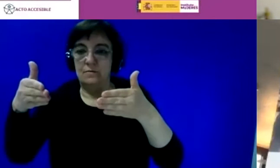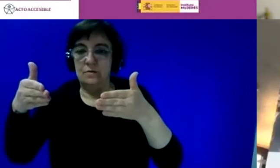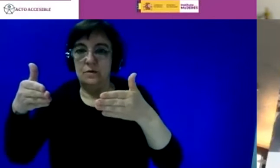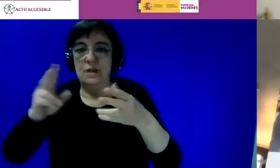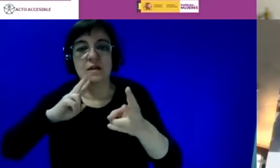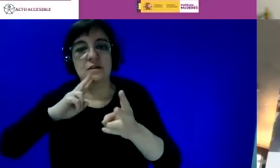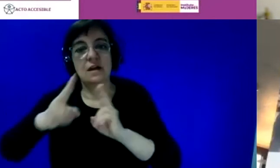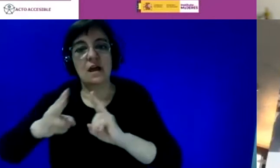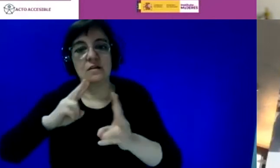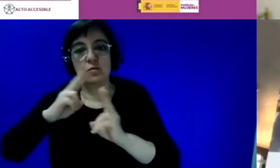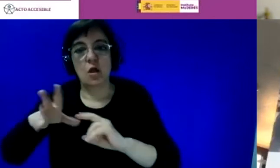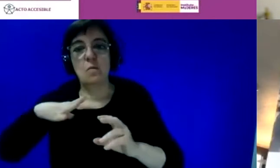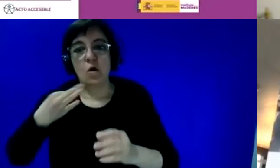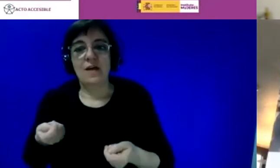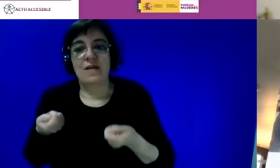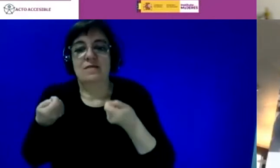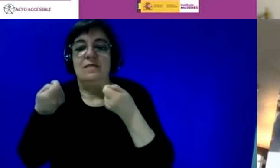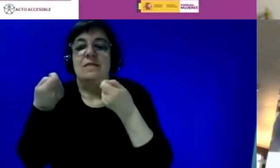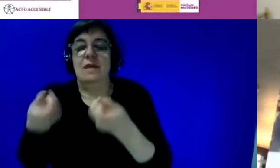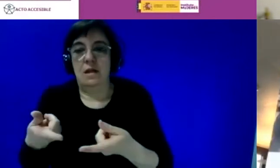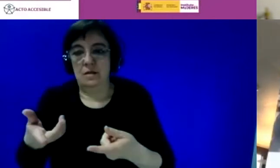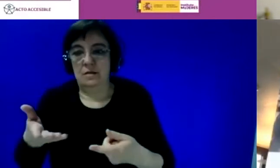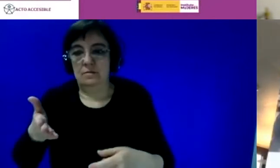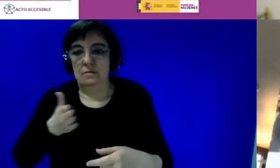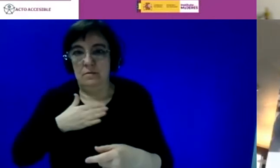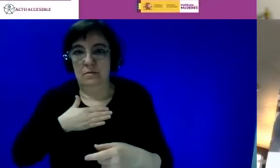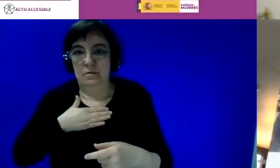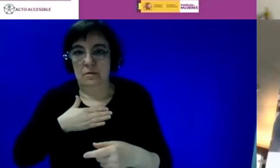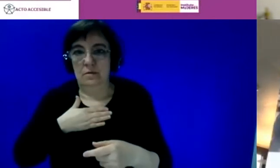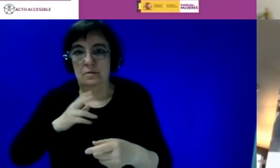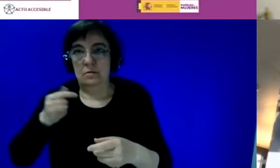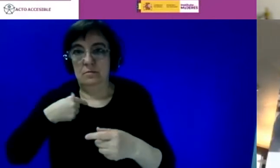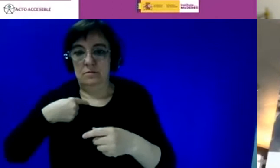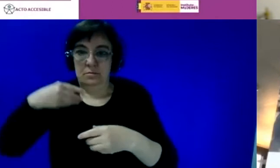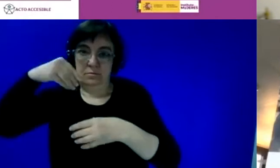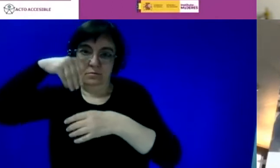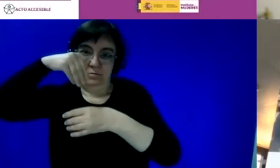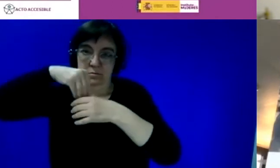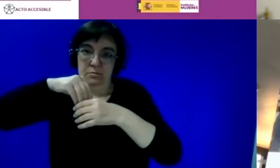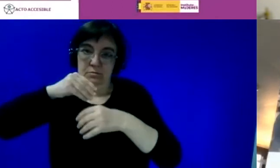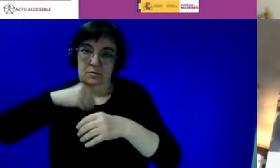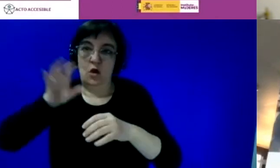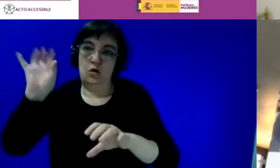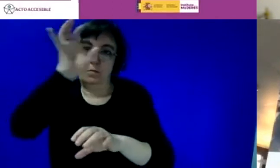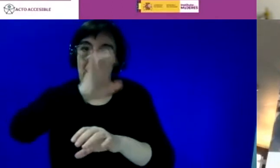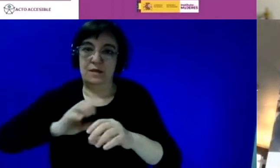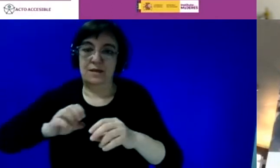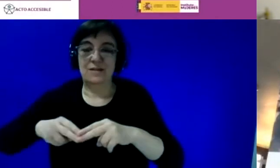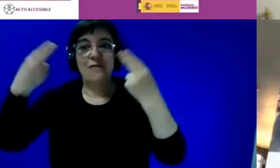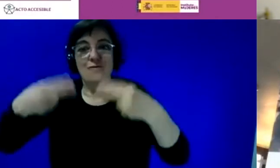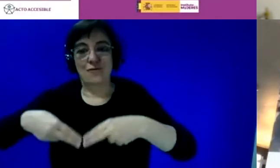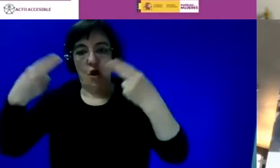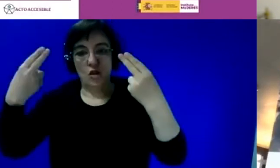focus on the response that we can offer from the other side, from